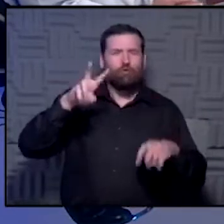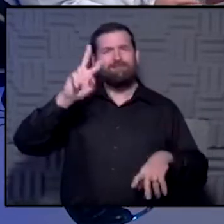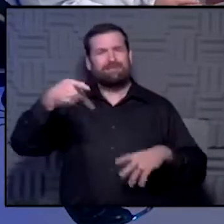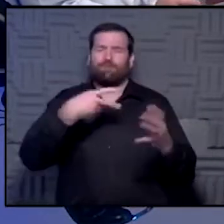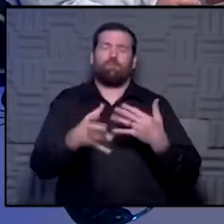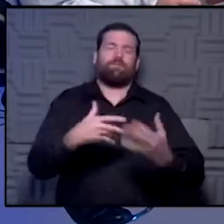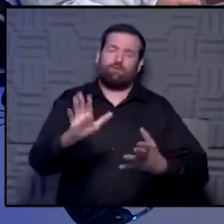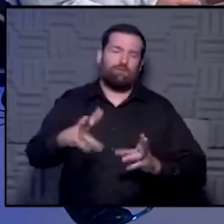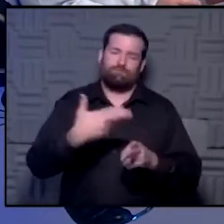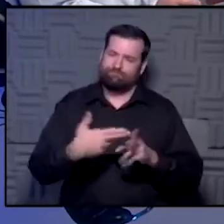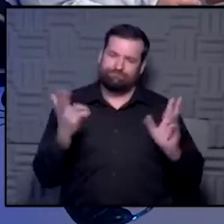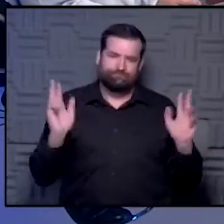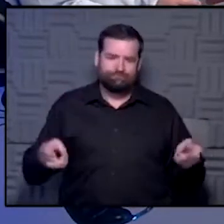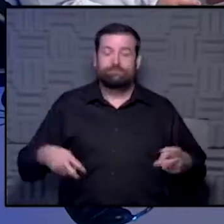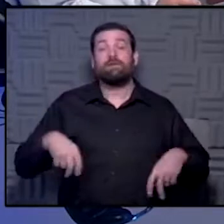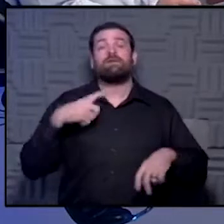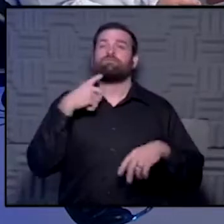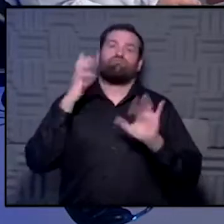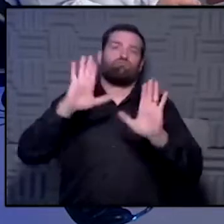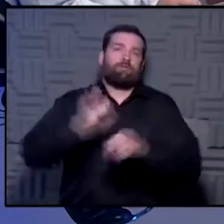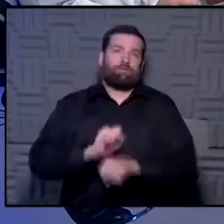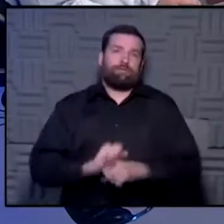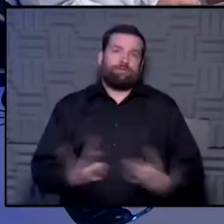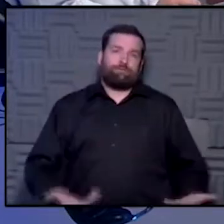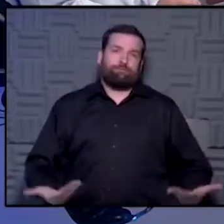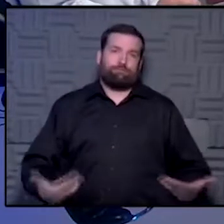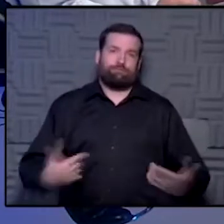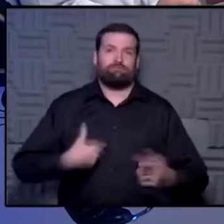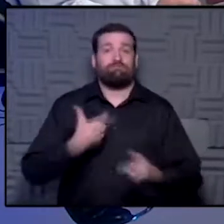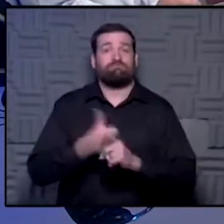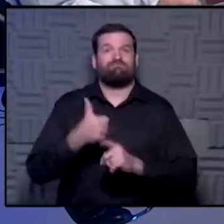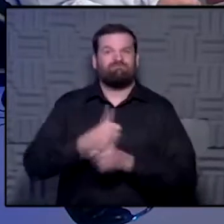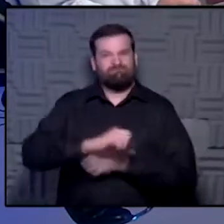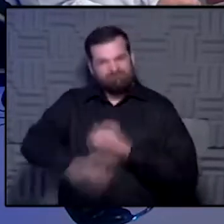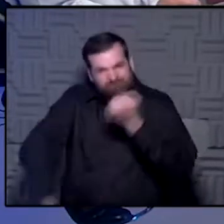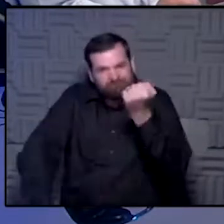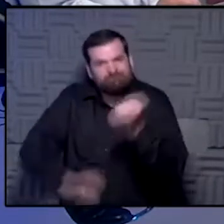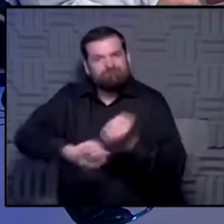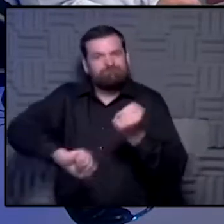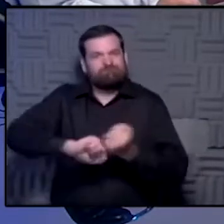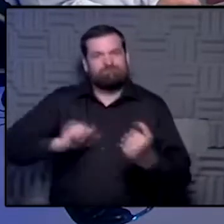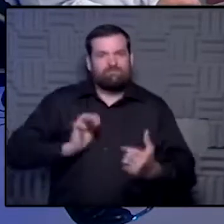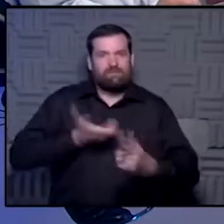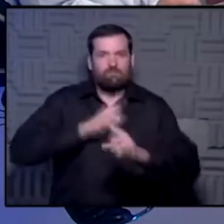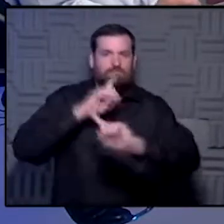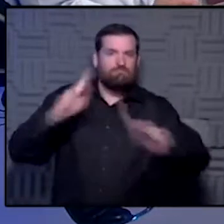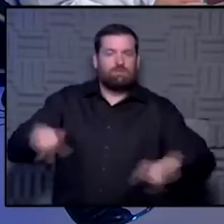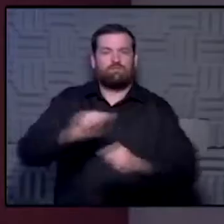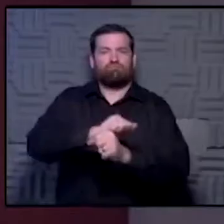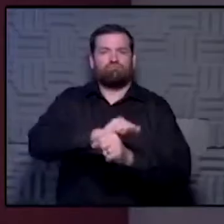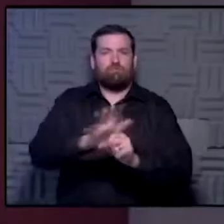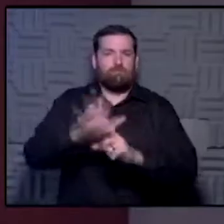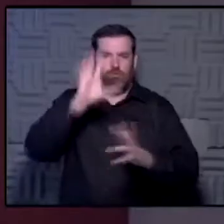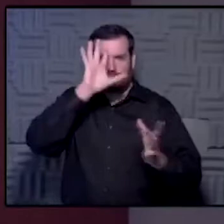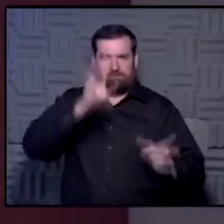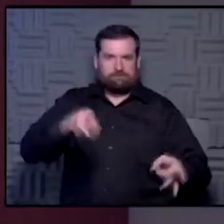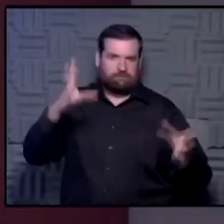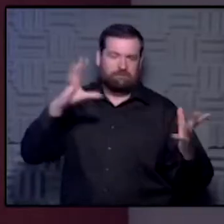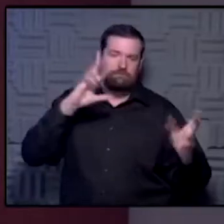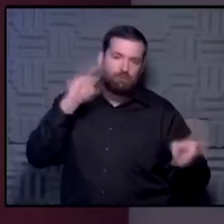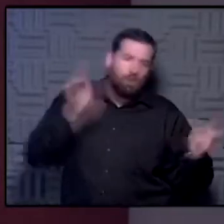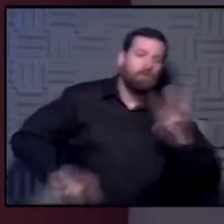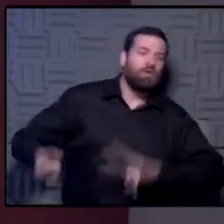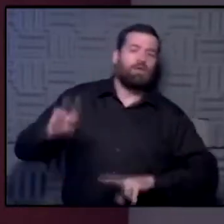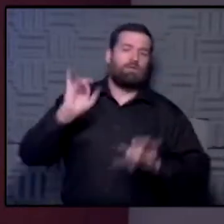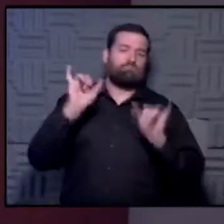is. She does great work here and really has been at the backbone of our response to the COVID crisis, especially as we look at things and